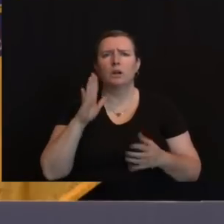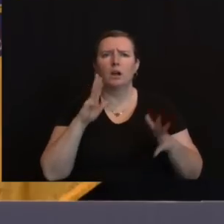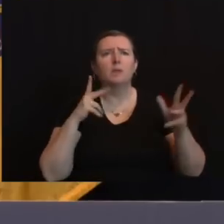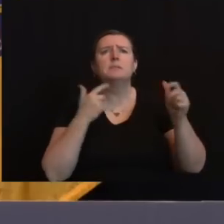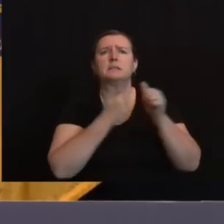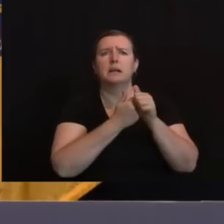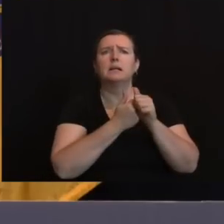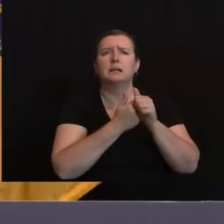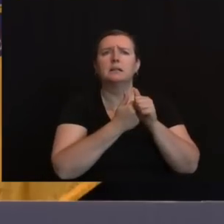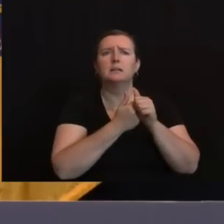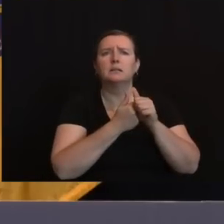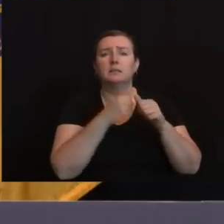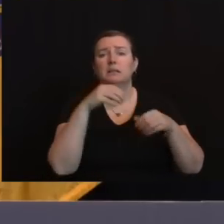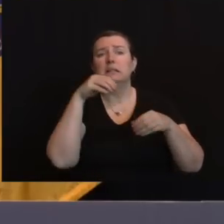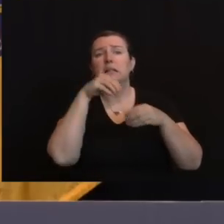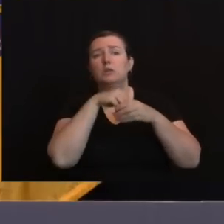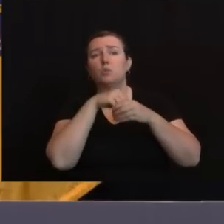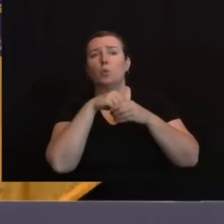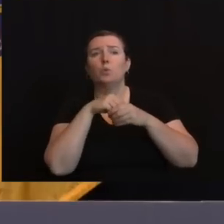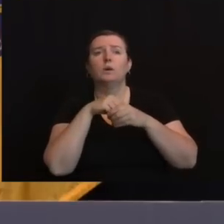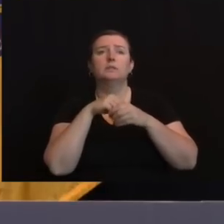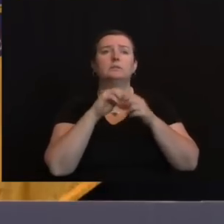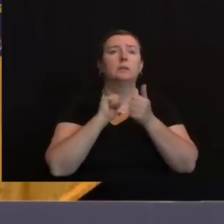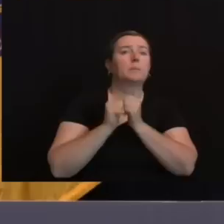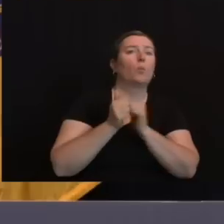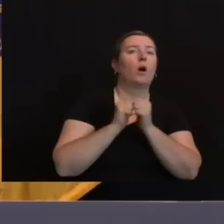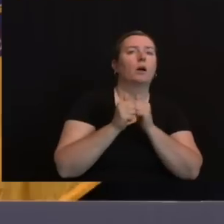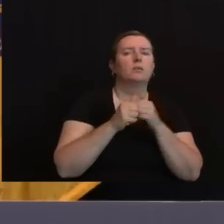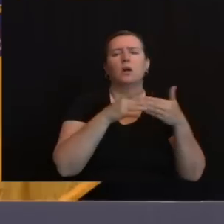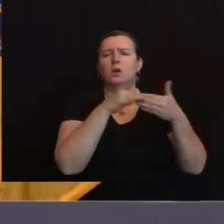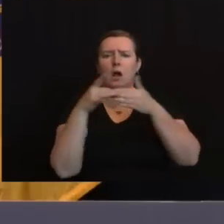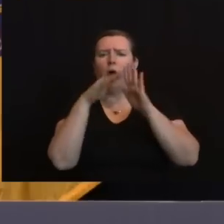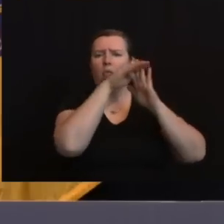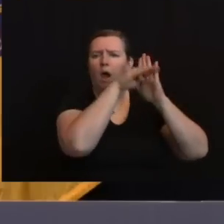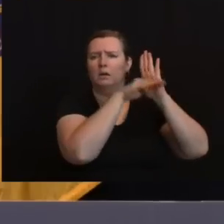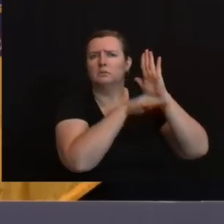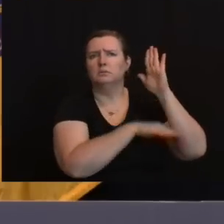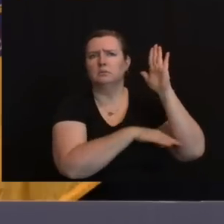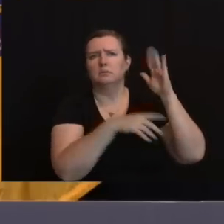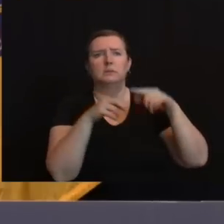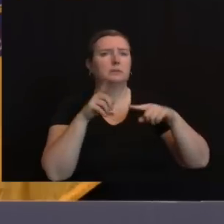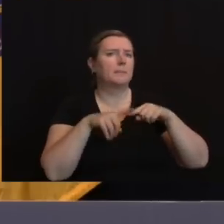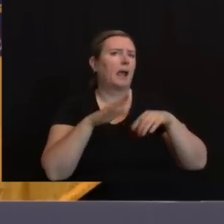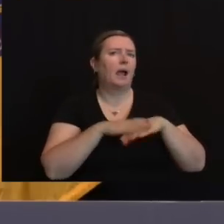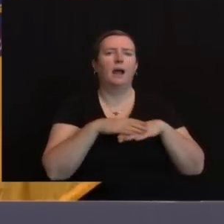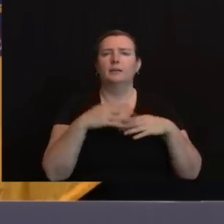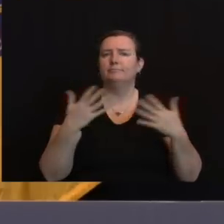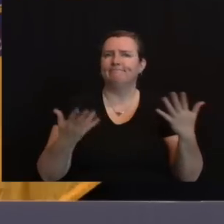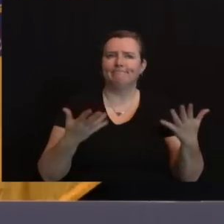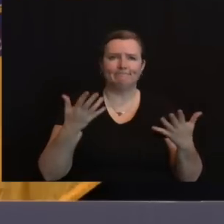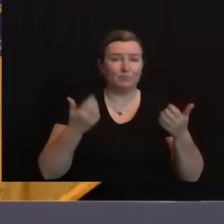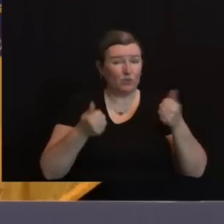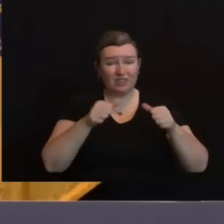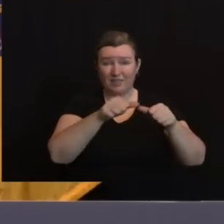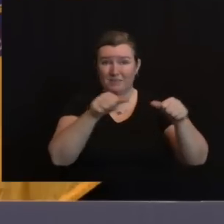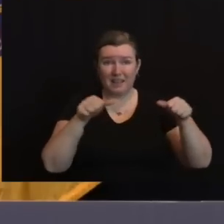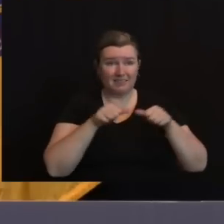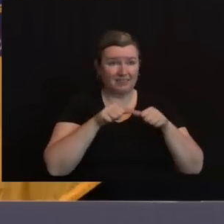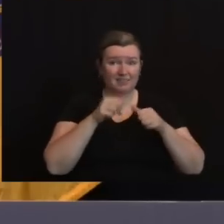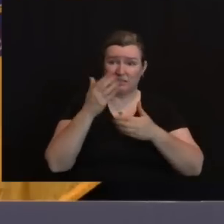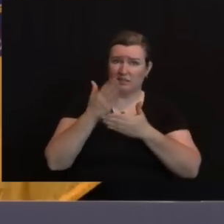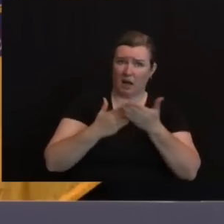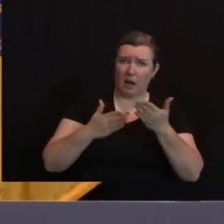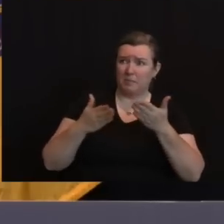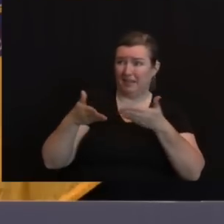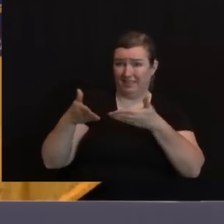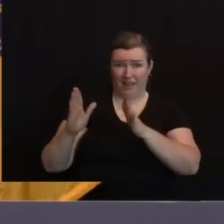guidance in light of the changes today. So it depends on the type of facility that we're talking about. Some additional indoor activities may be allowed, but we'd have to